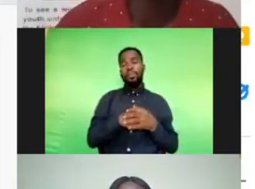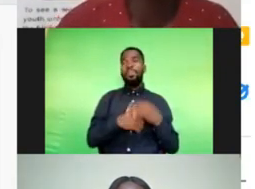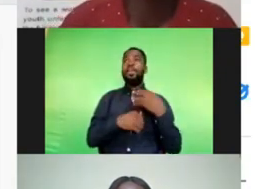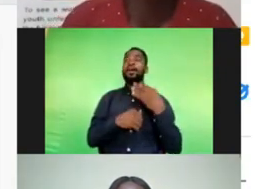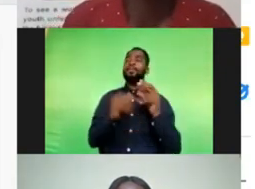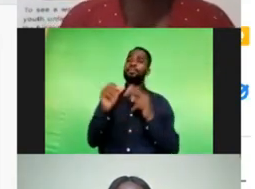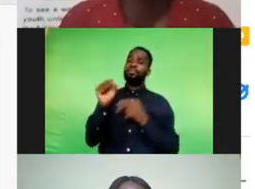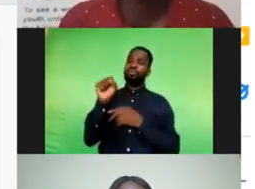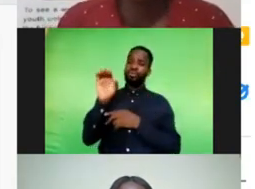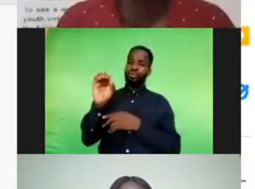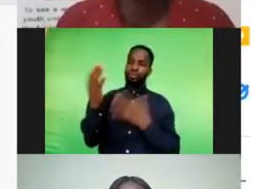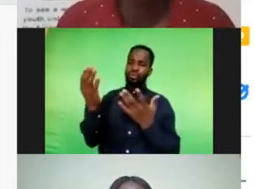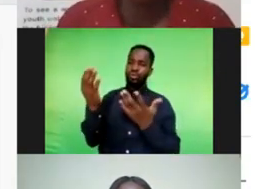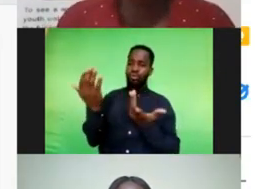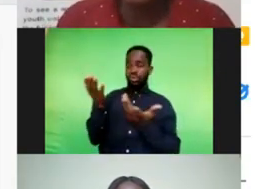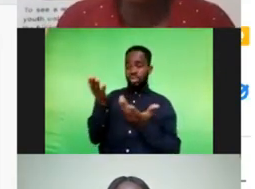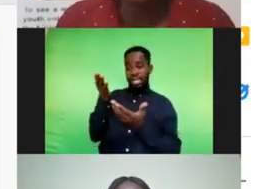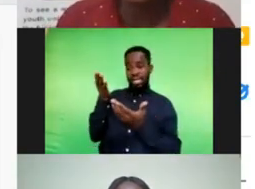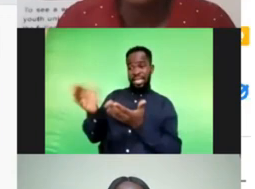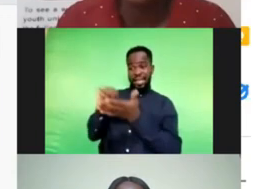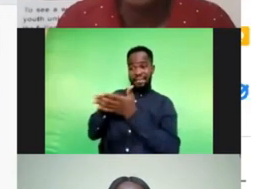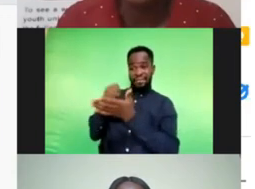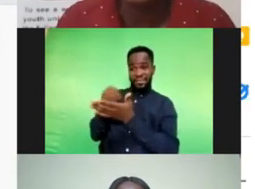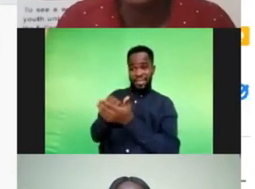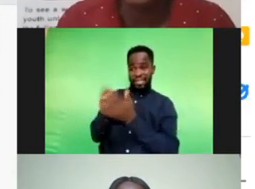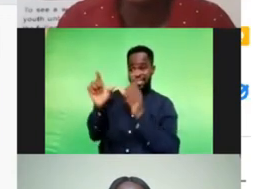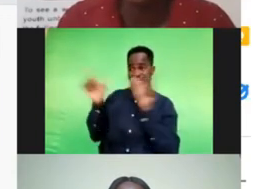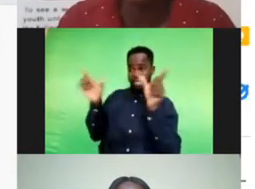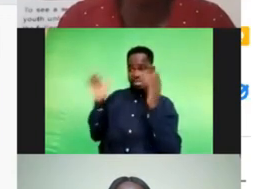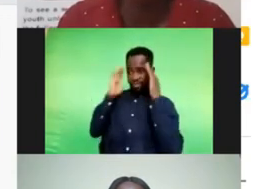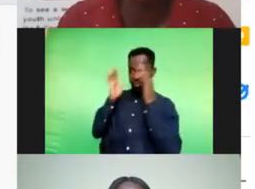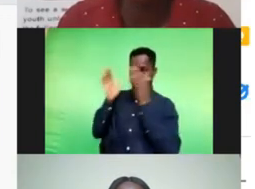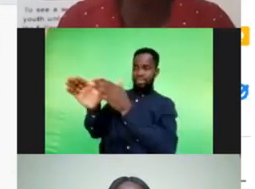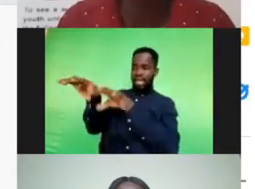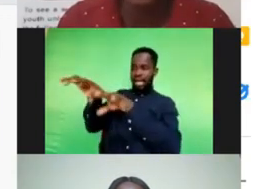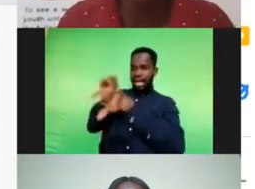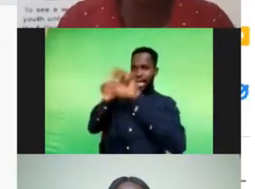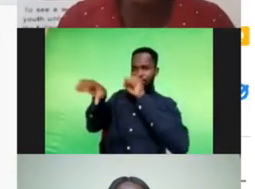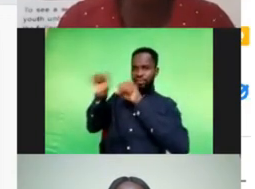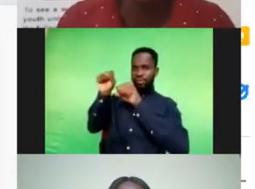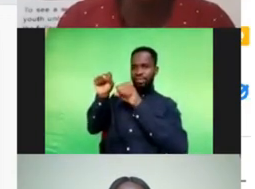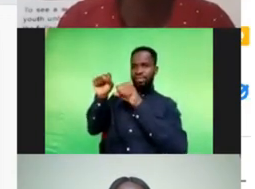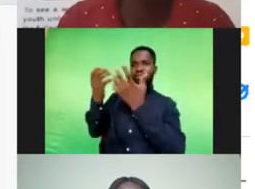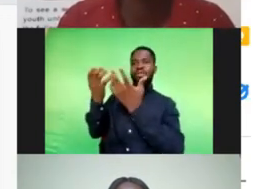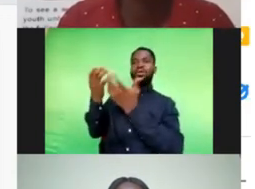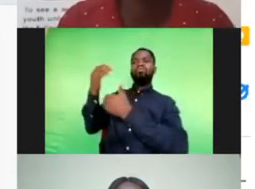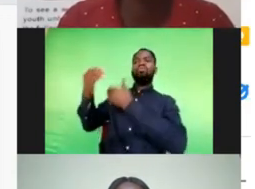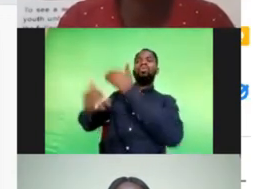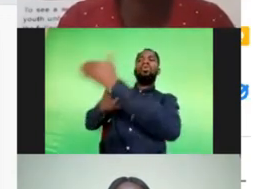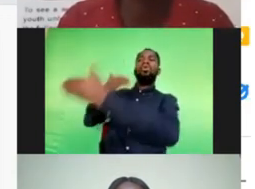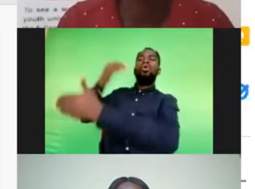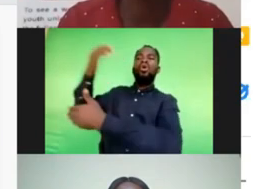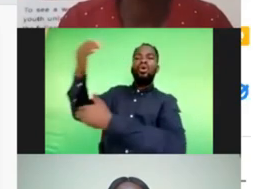So due to the available evidence on the role of language acquisition in shaping long-term outcome, it has